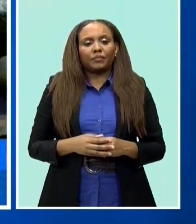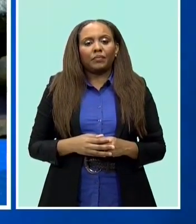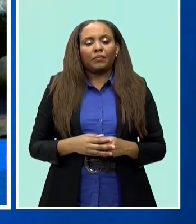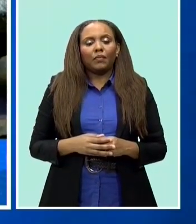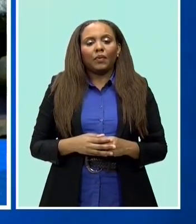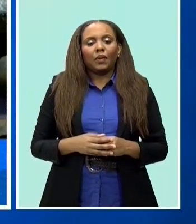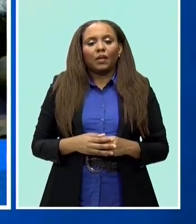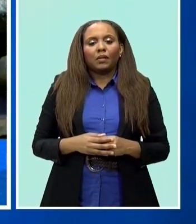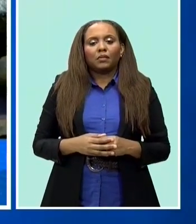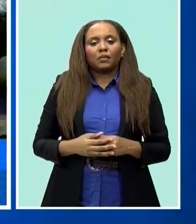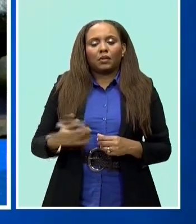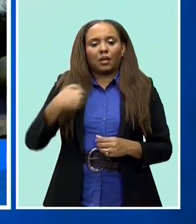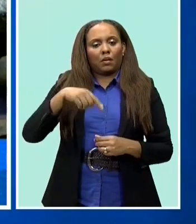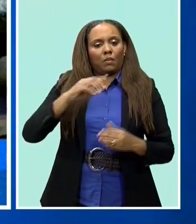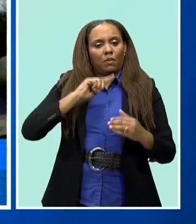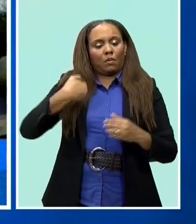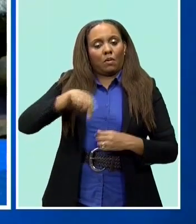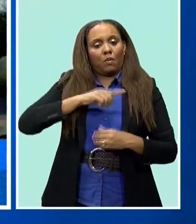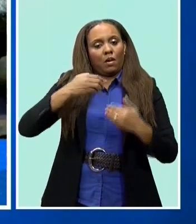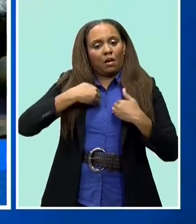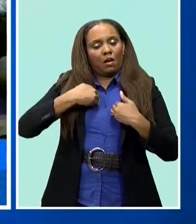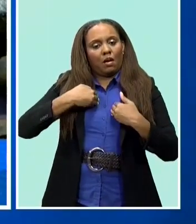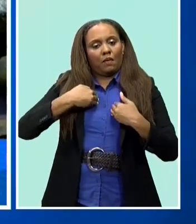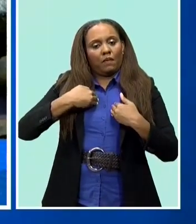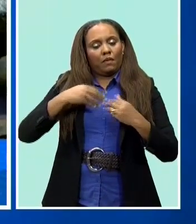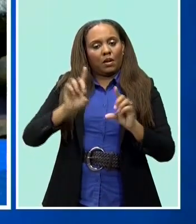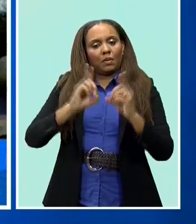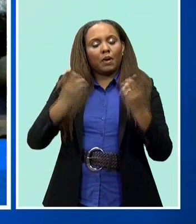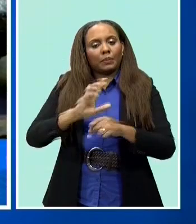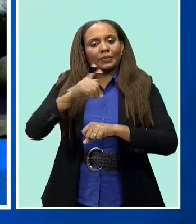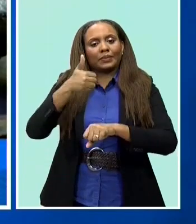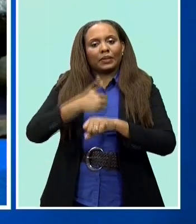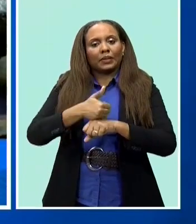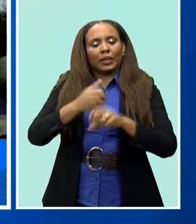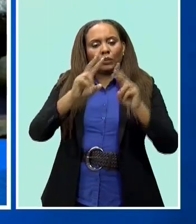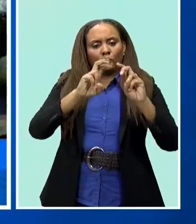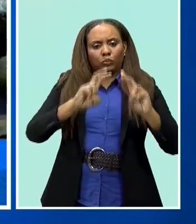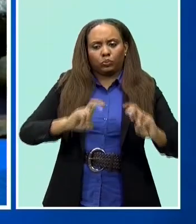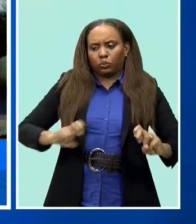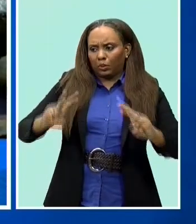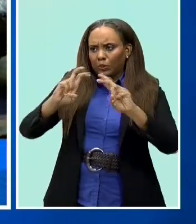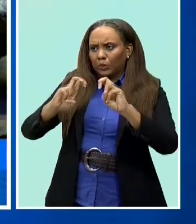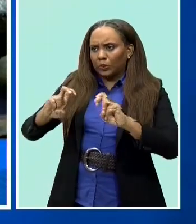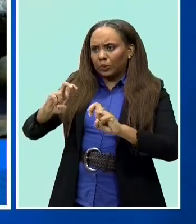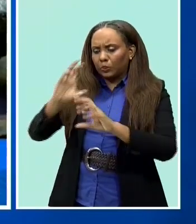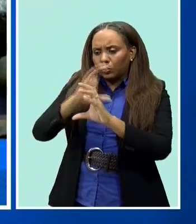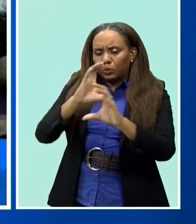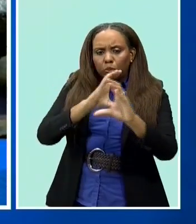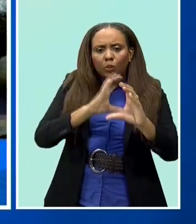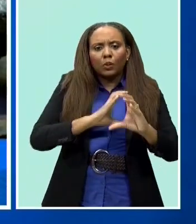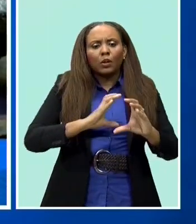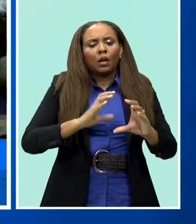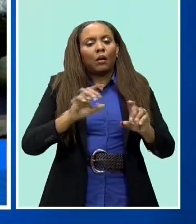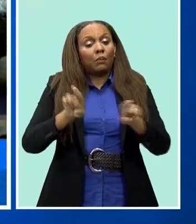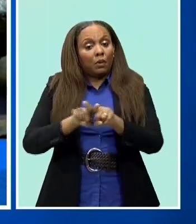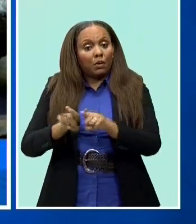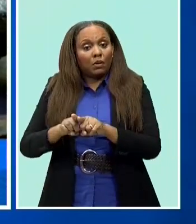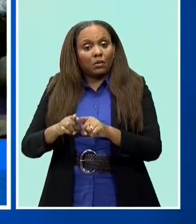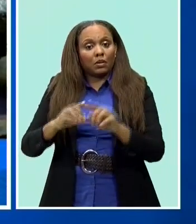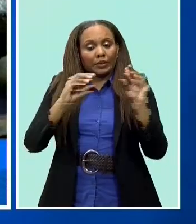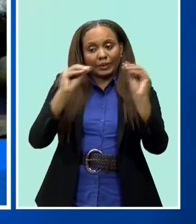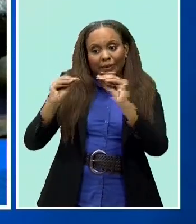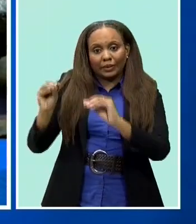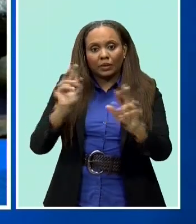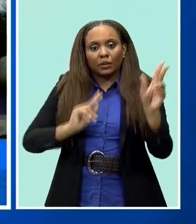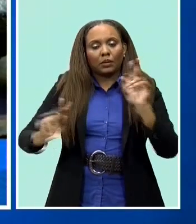monitoring department that's currently on the move with respect to sensitizing the people of